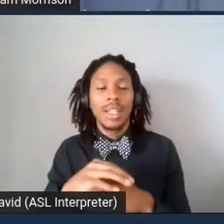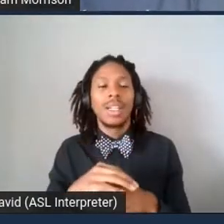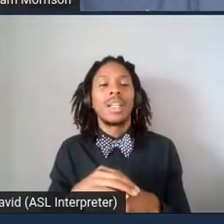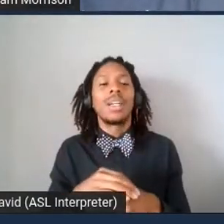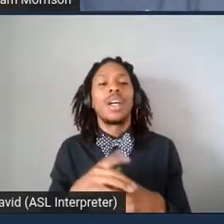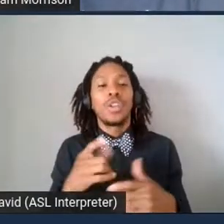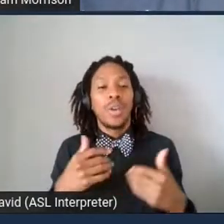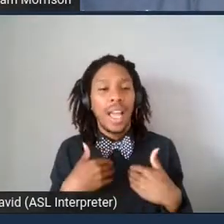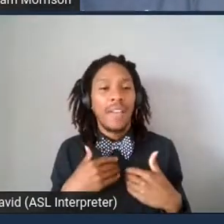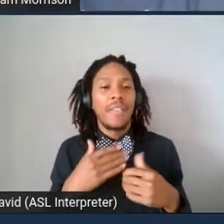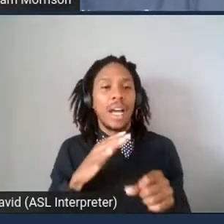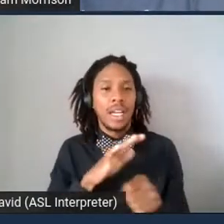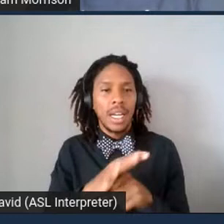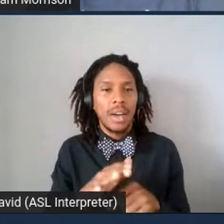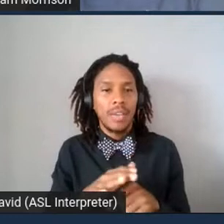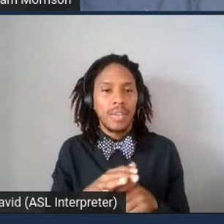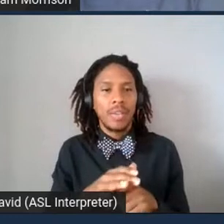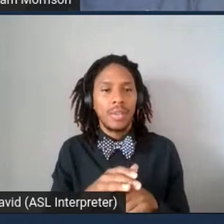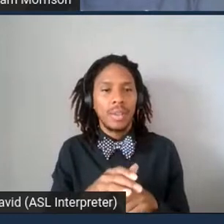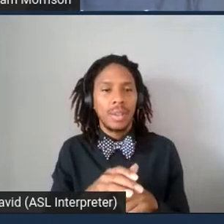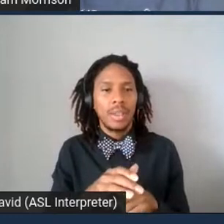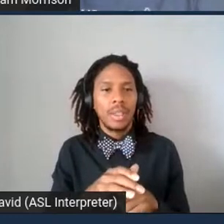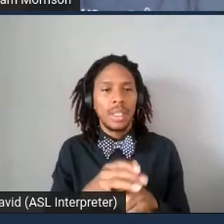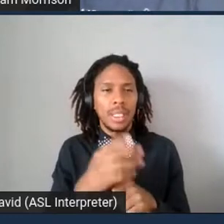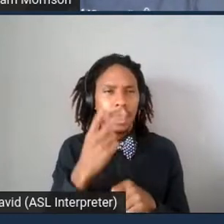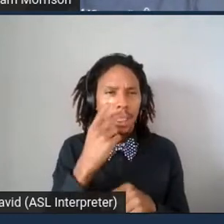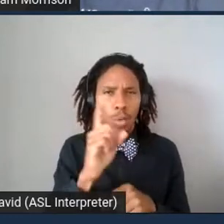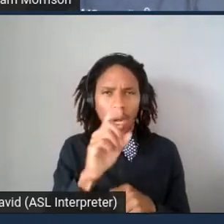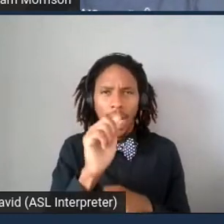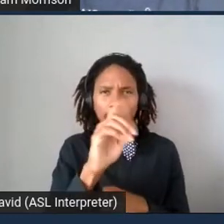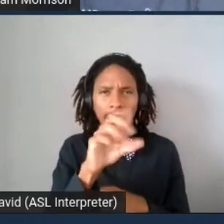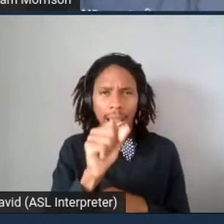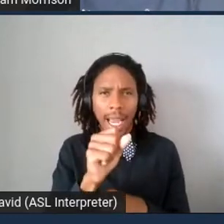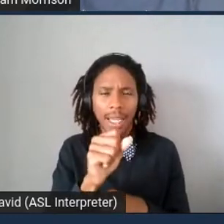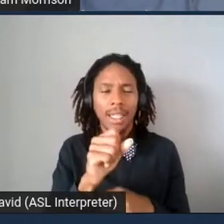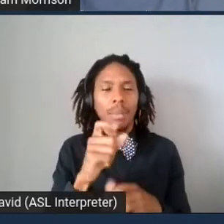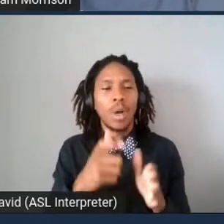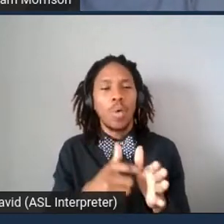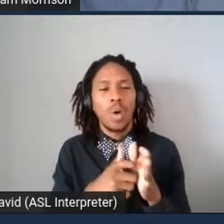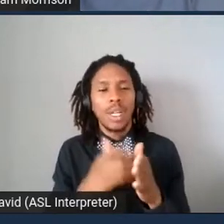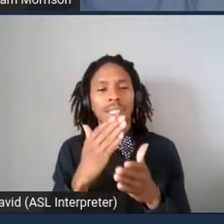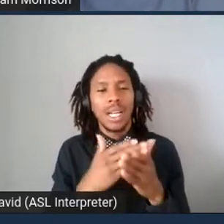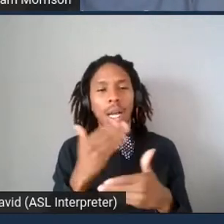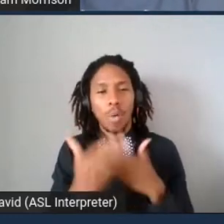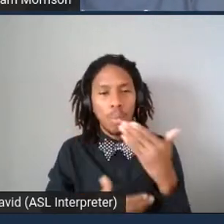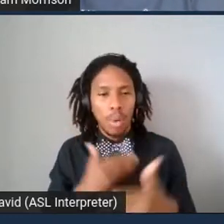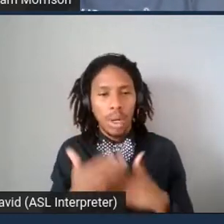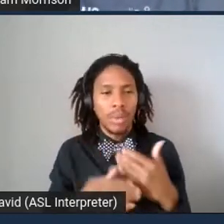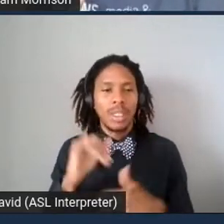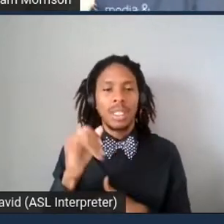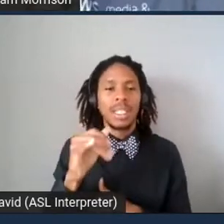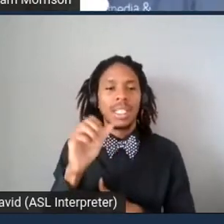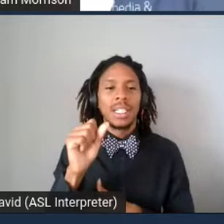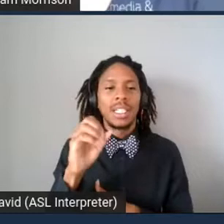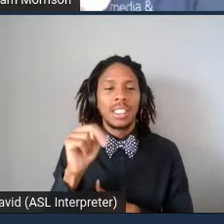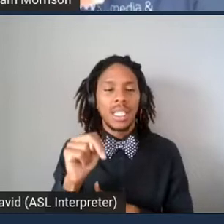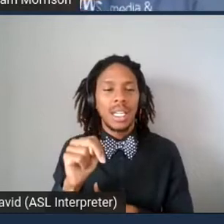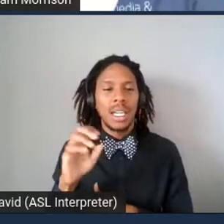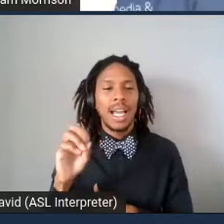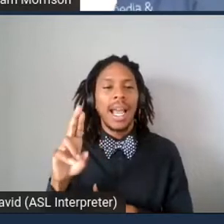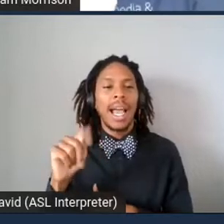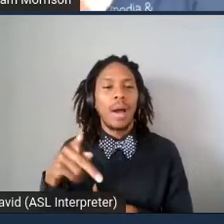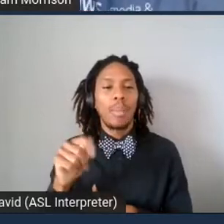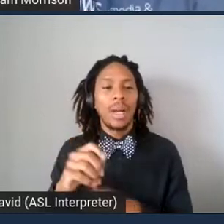enough markers to get at where the ads are, but it does require some processing of the JSON output. But an ad will